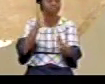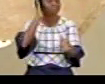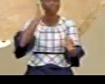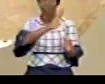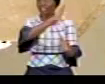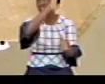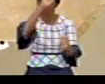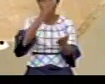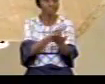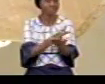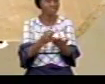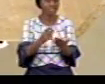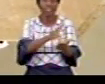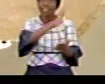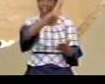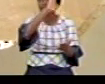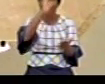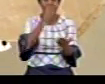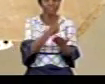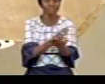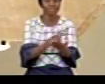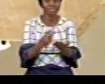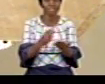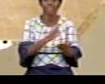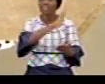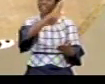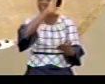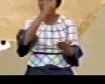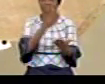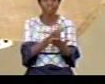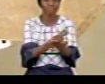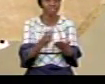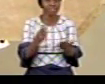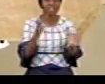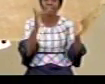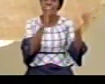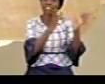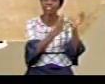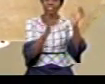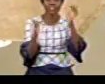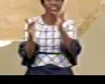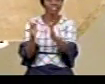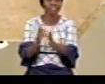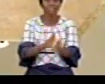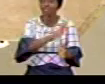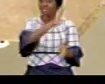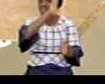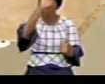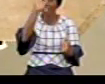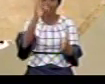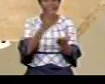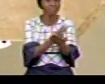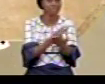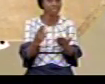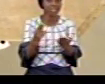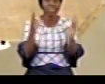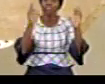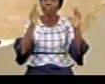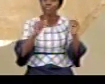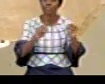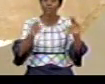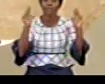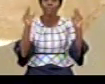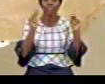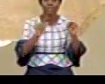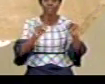Jesus will never fail, never fail, never fail. Jesus will never fail.